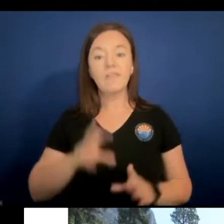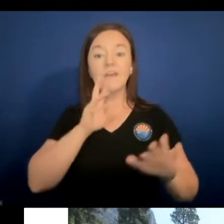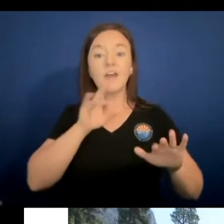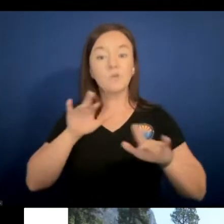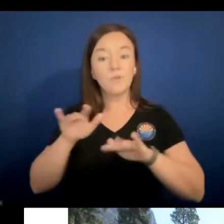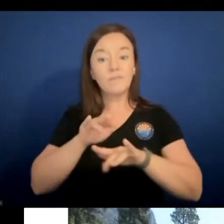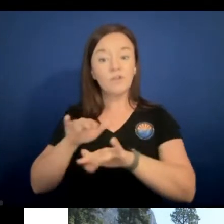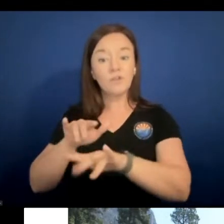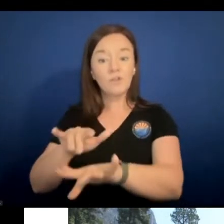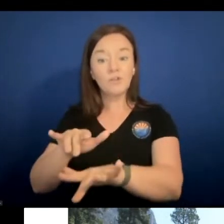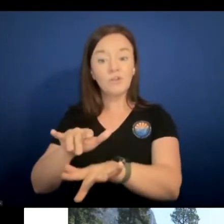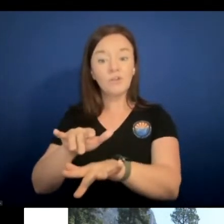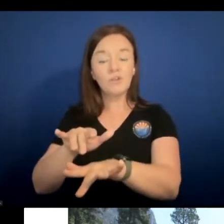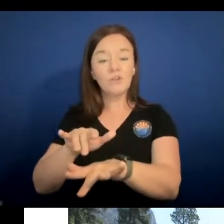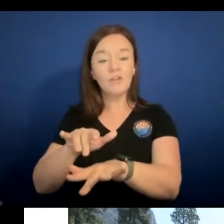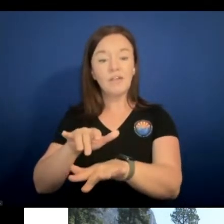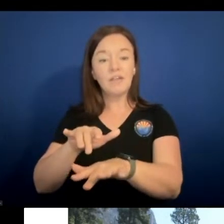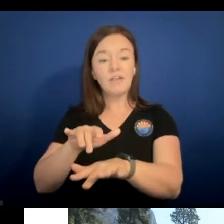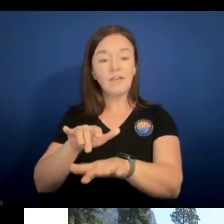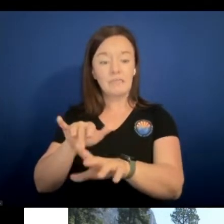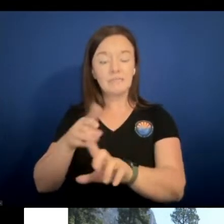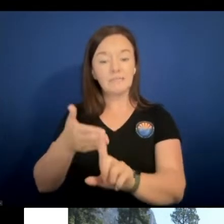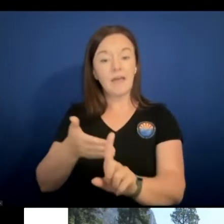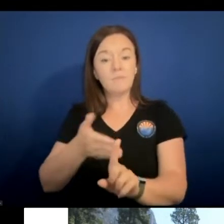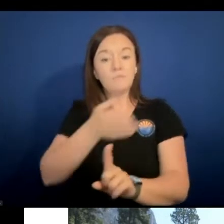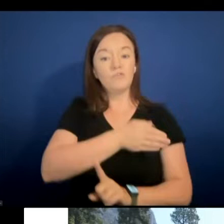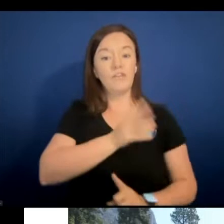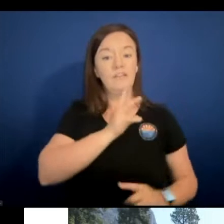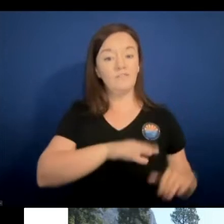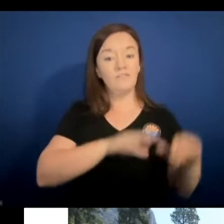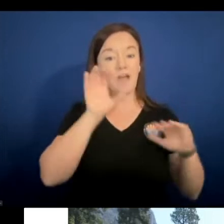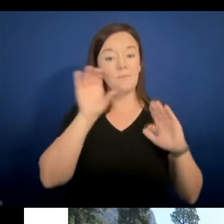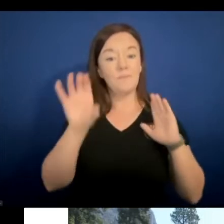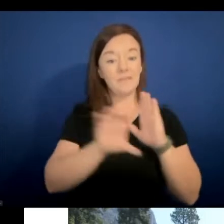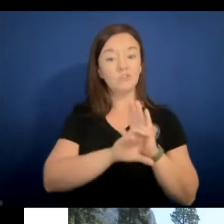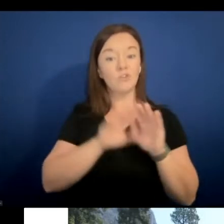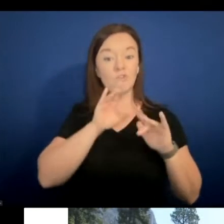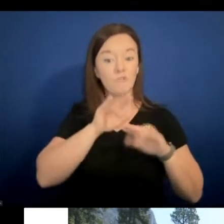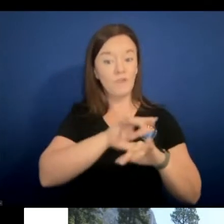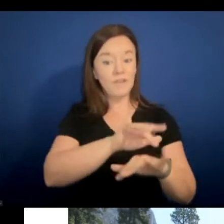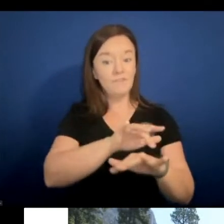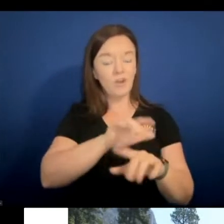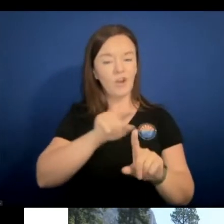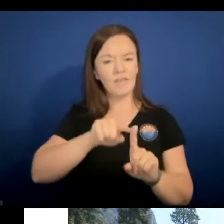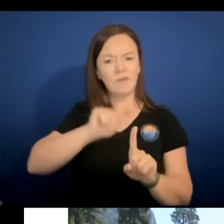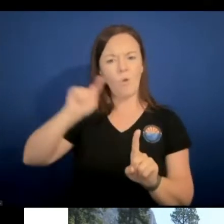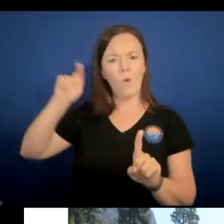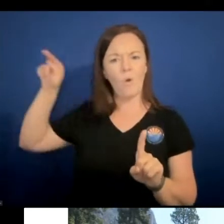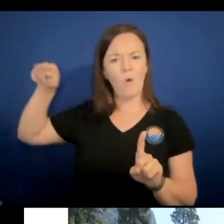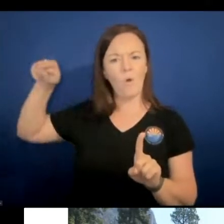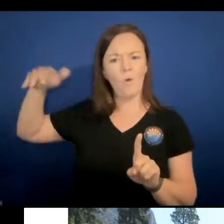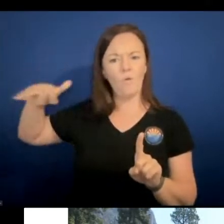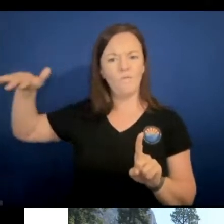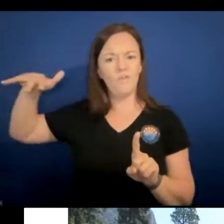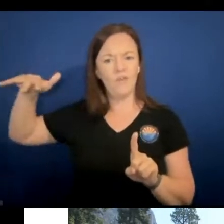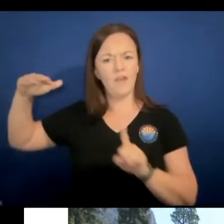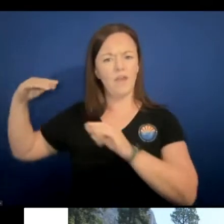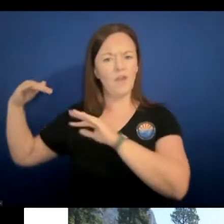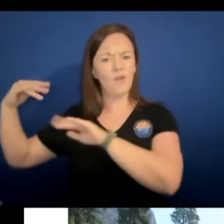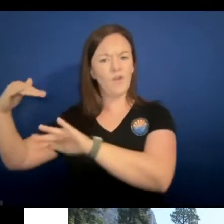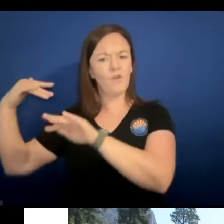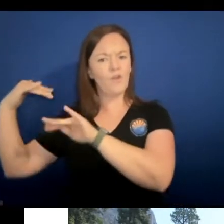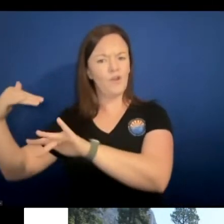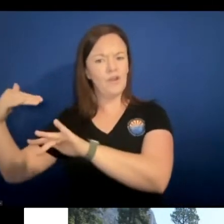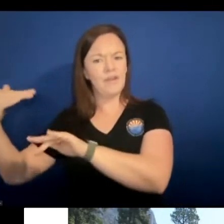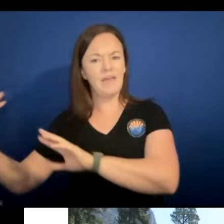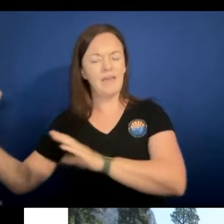actually on the pre-flood picture way to the other side of the canyon. So now you can see